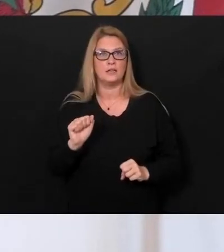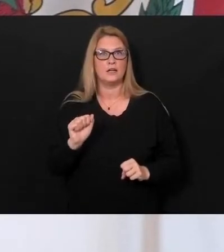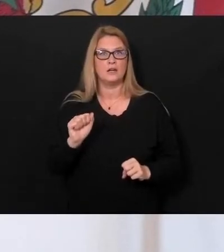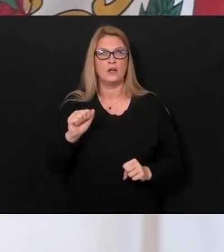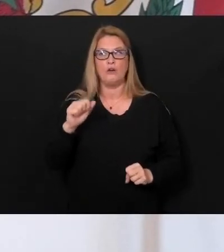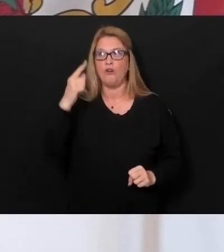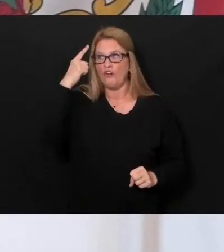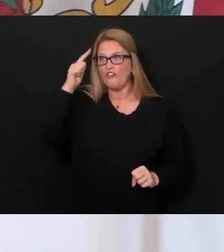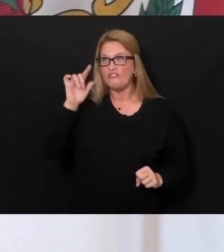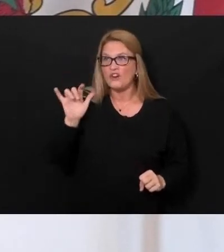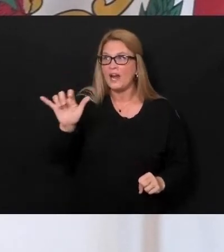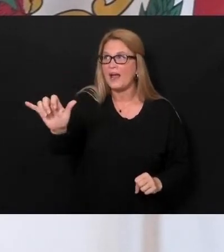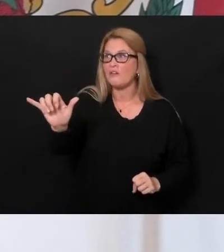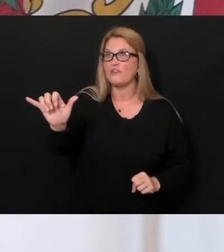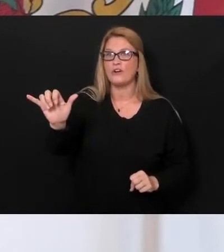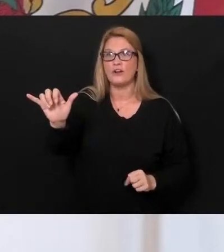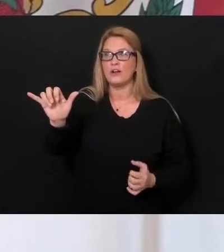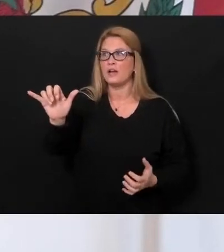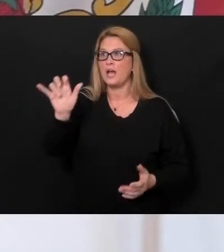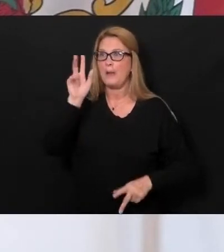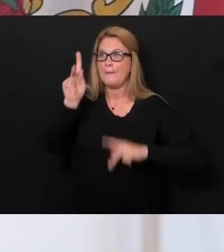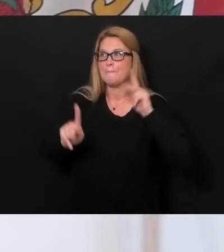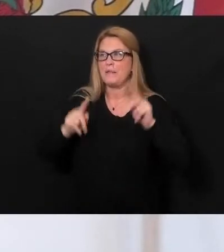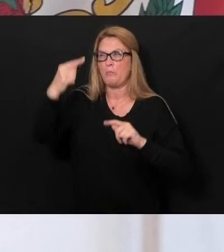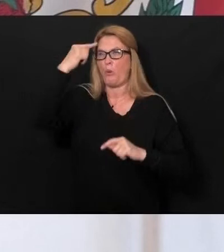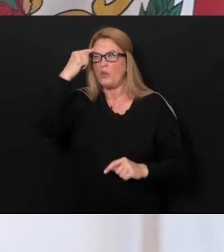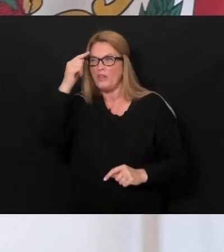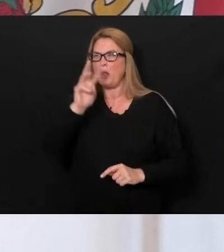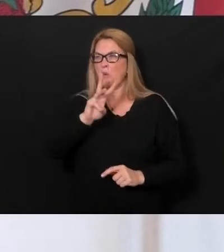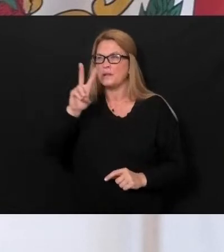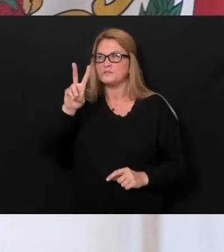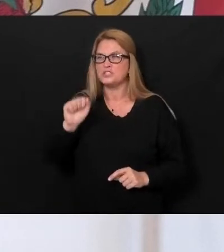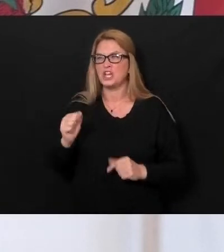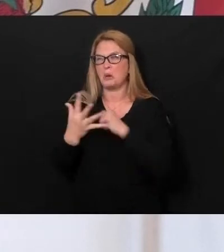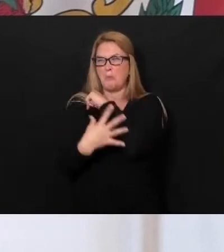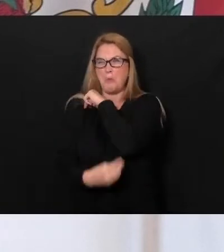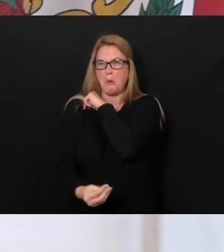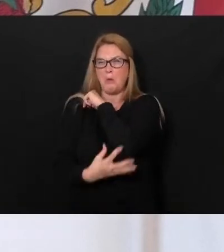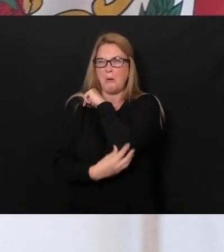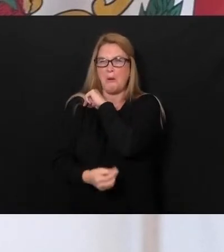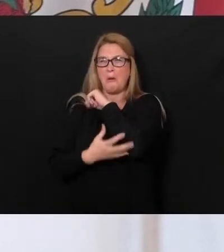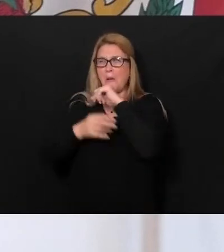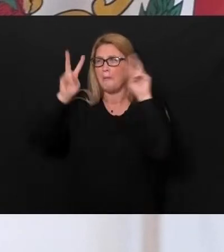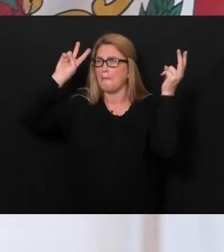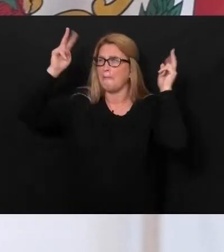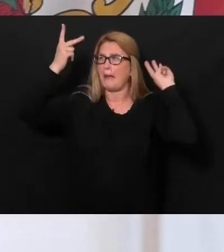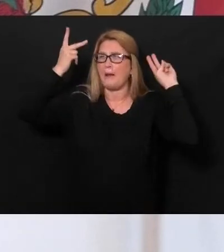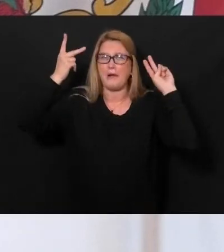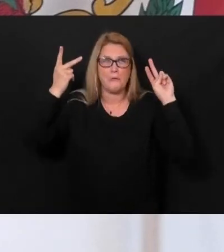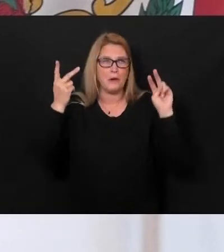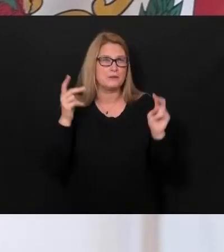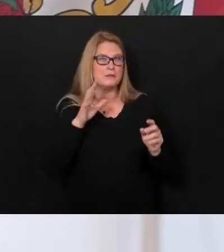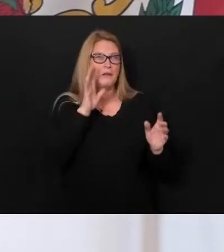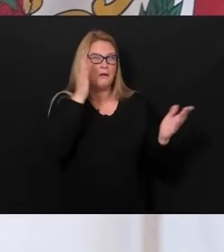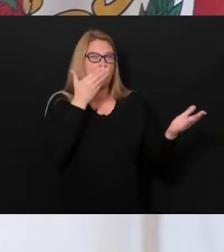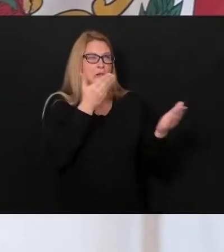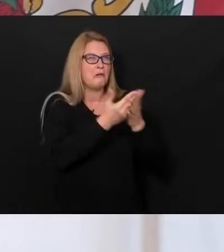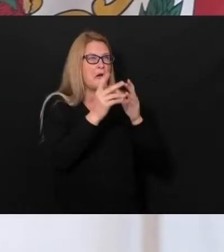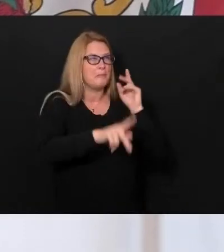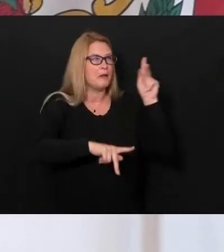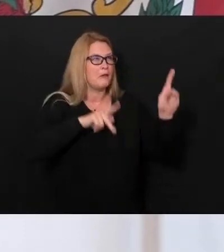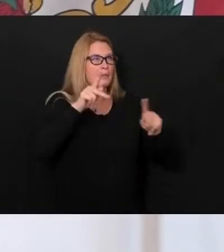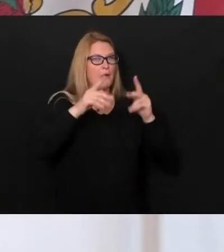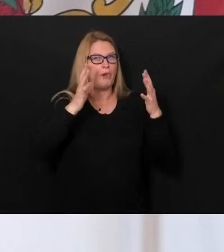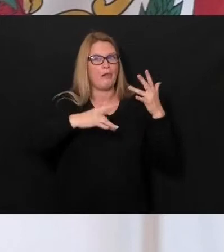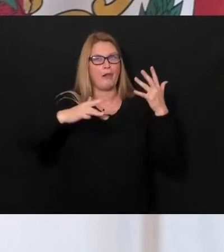forever out there, people thought West Virginia was poor and backward and didn't have any idea what they were doing, and on and